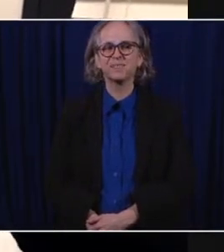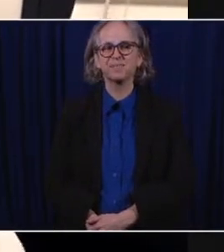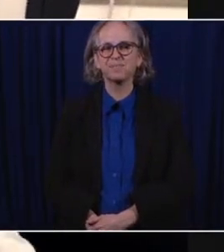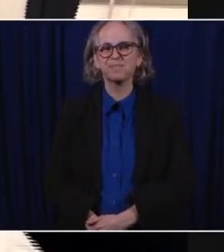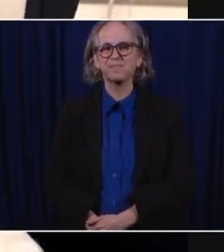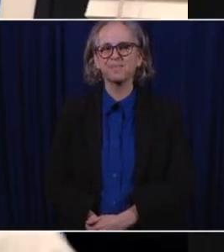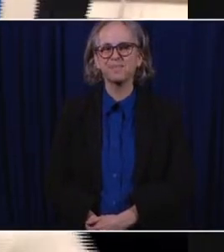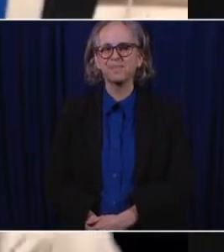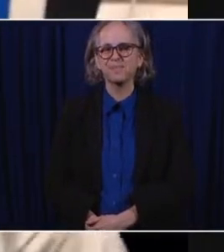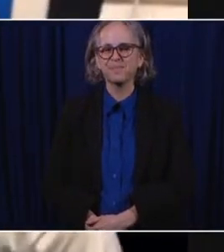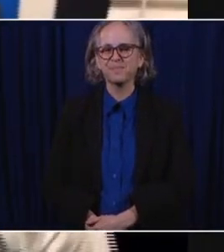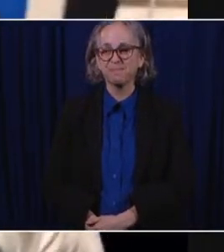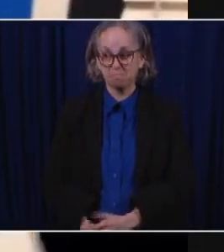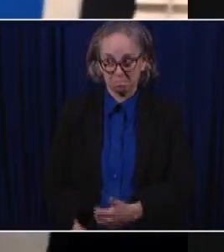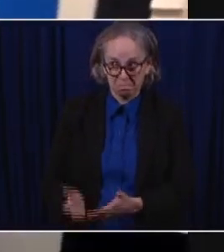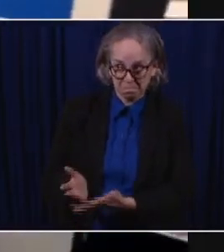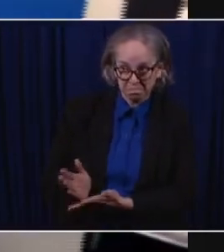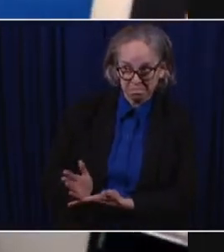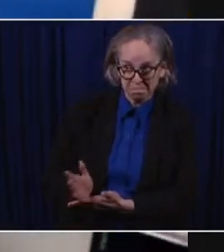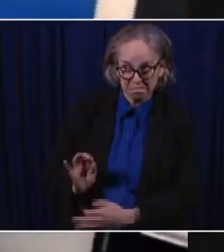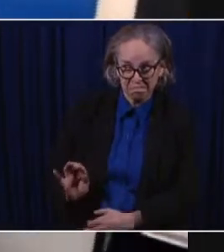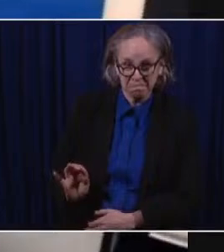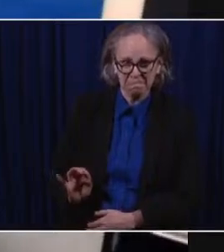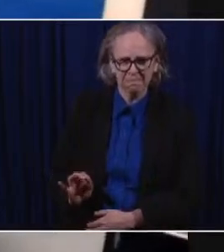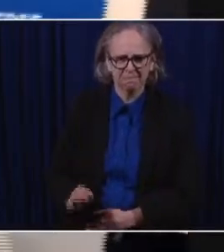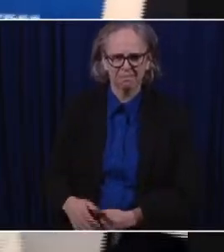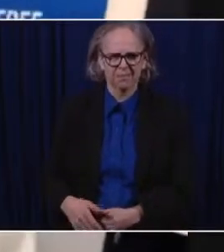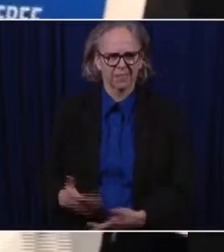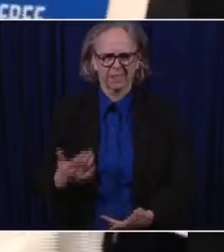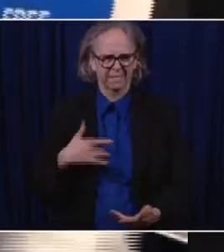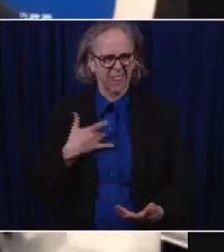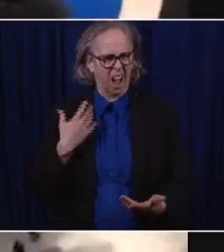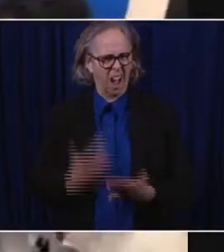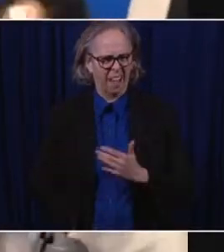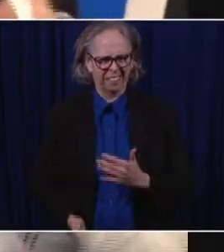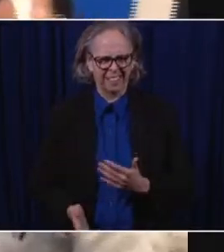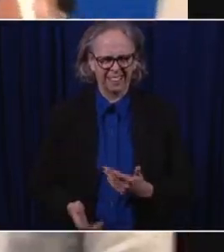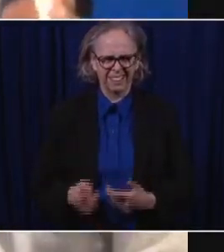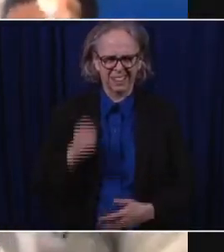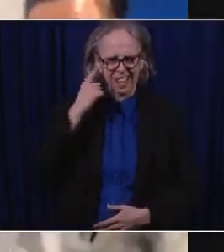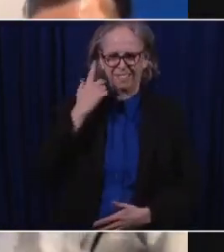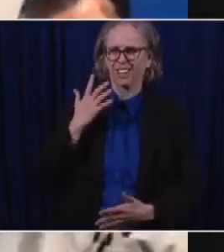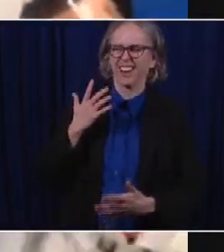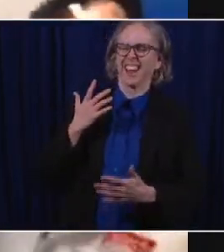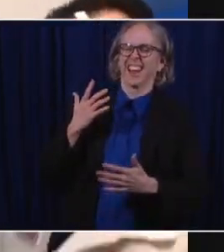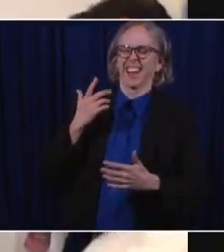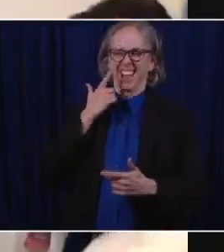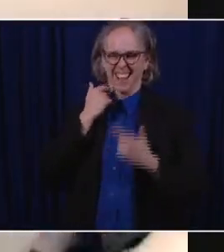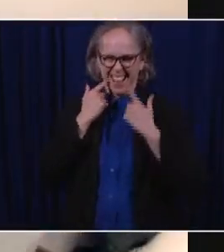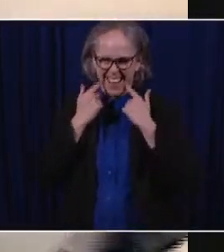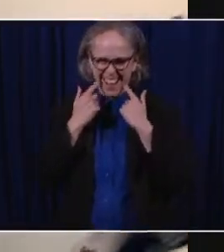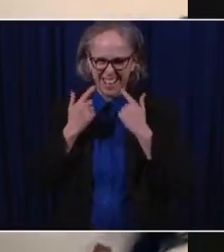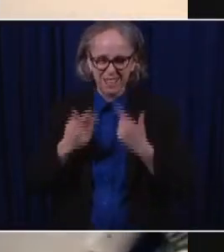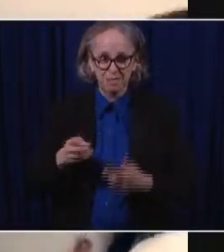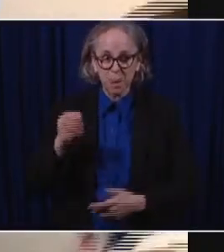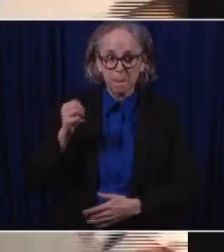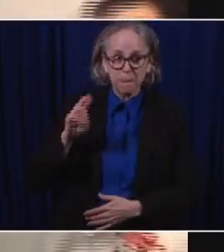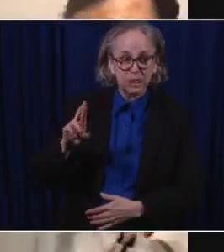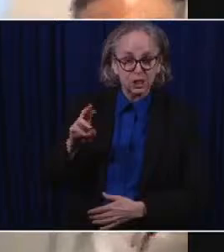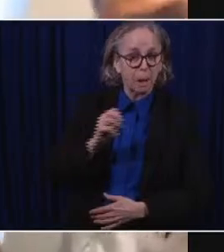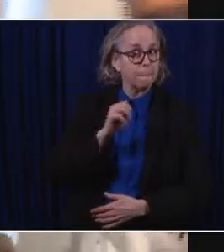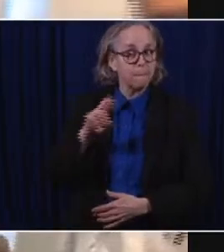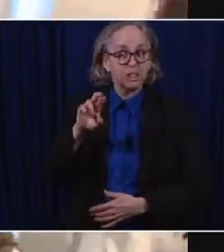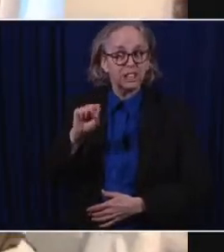Okay, how was that? Okay, that's good. I didn't feel anything. All right, great. Well, Mr. and Mrs. Walker, thank you very much